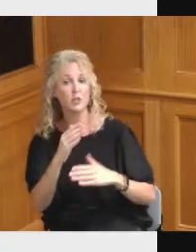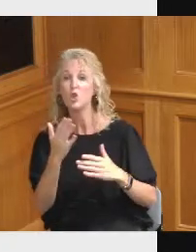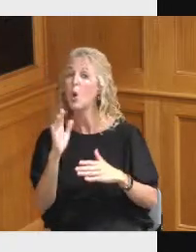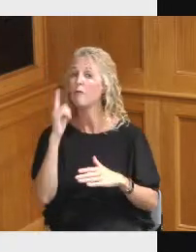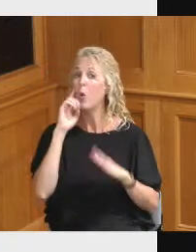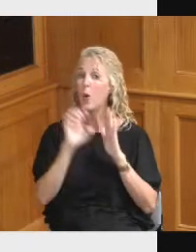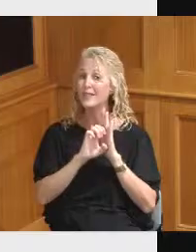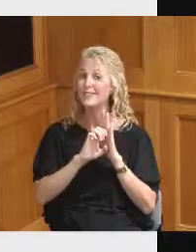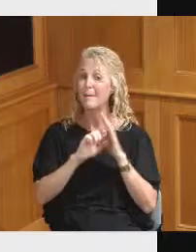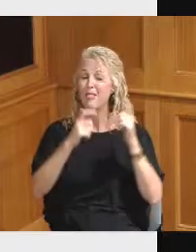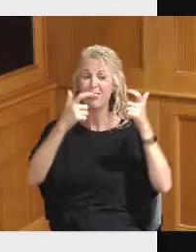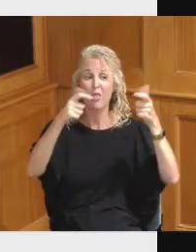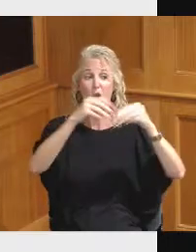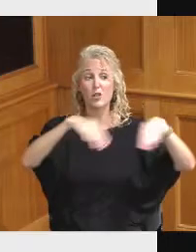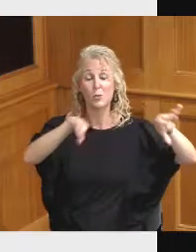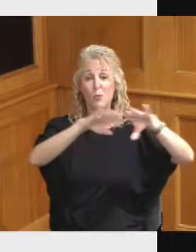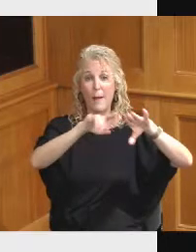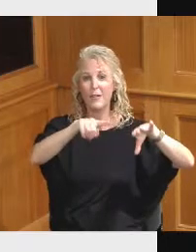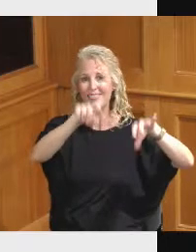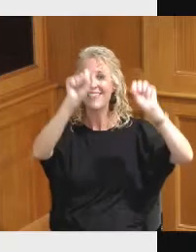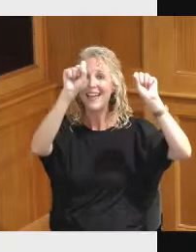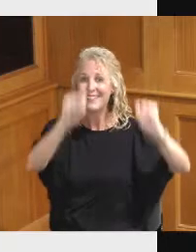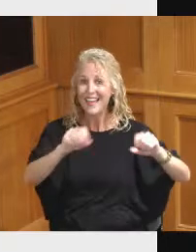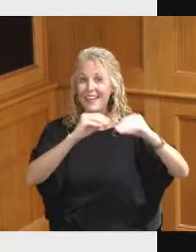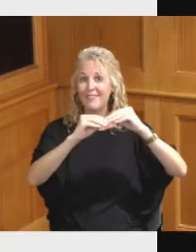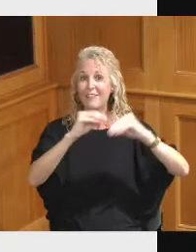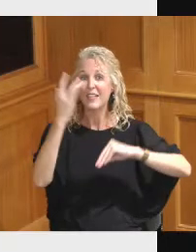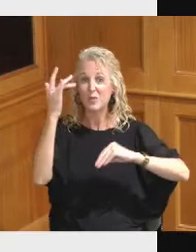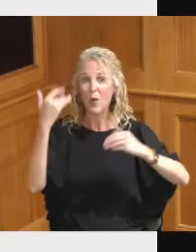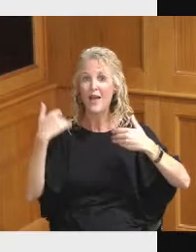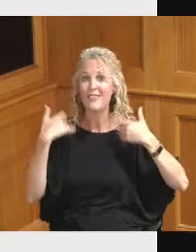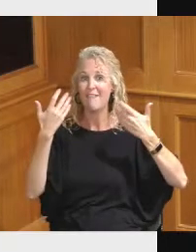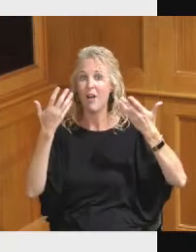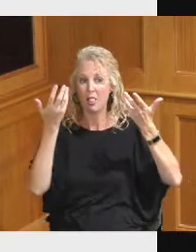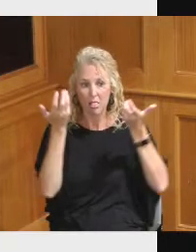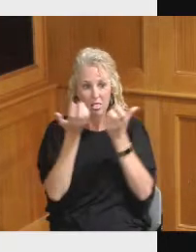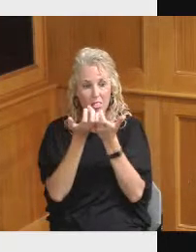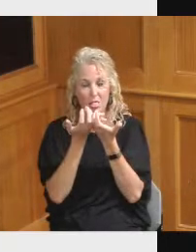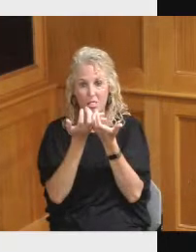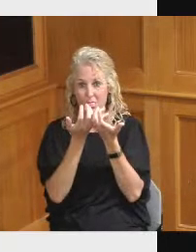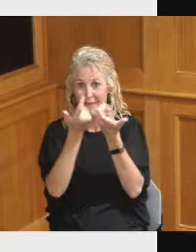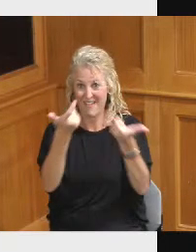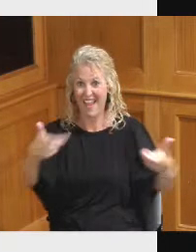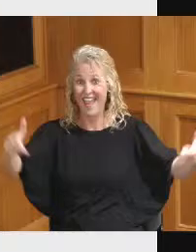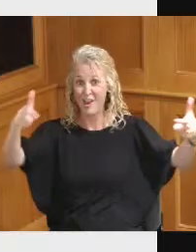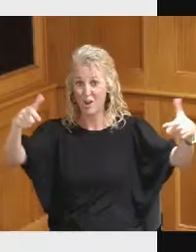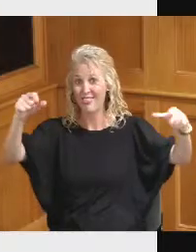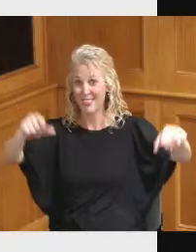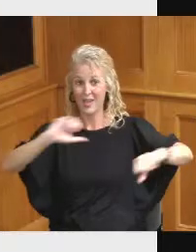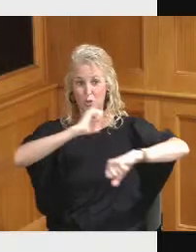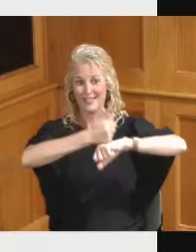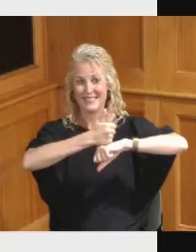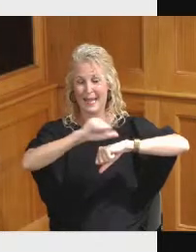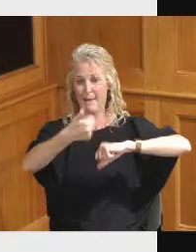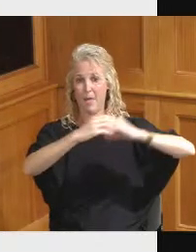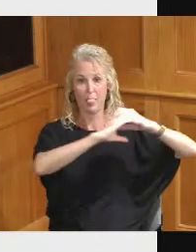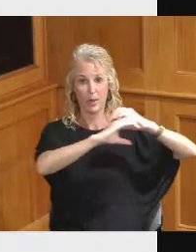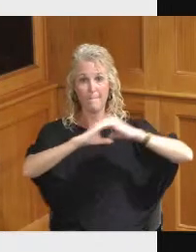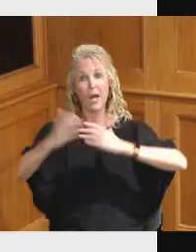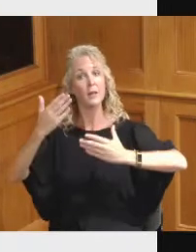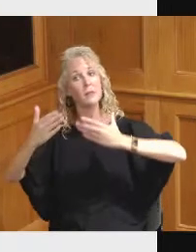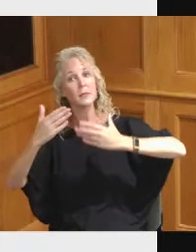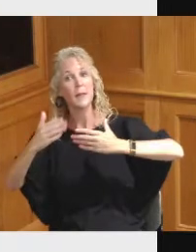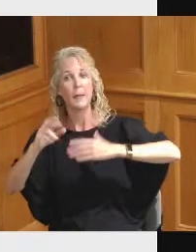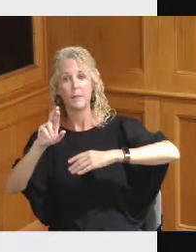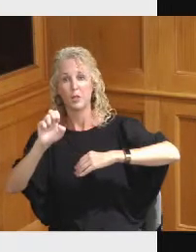properties also have the best ability to mitigate because they've got a lot of space, right? They have the room to actually do something, whether it's